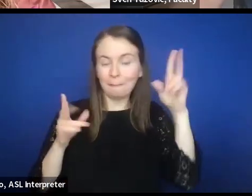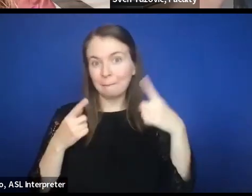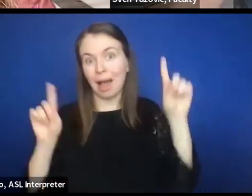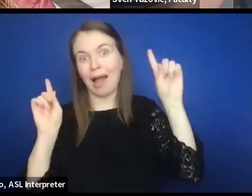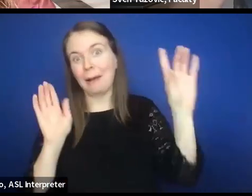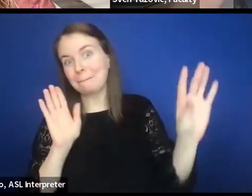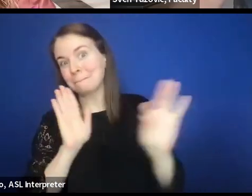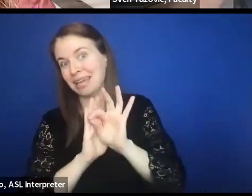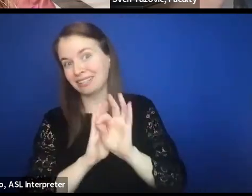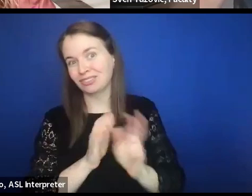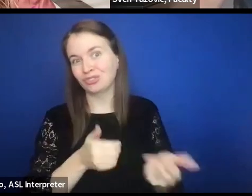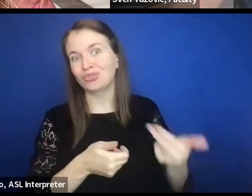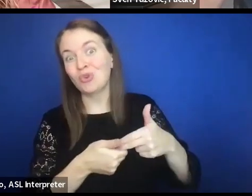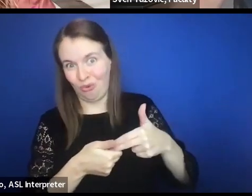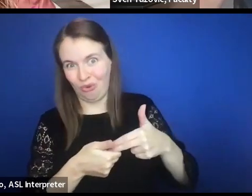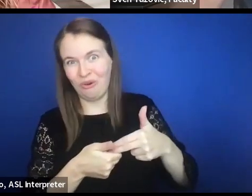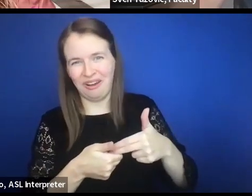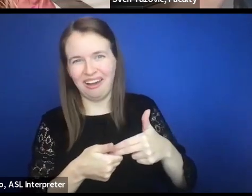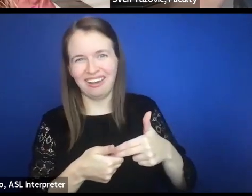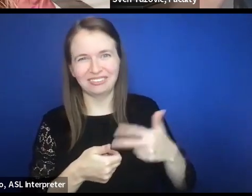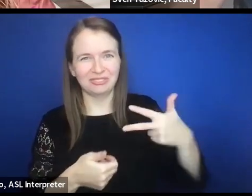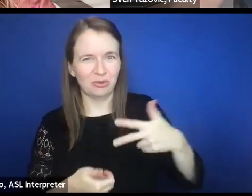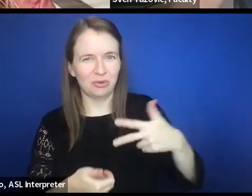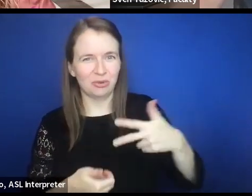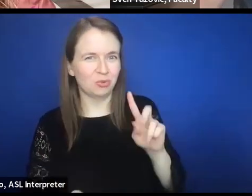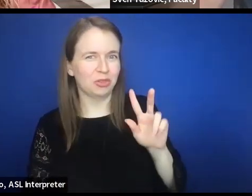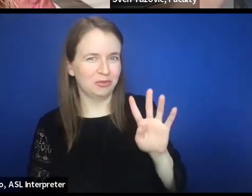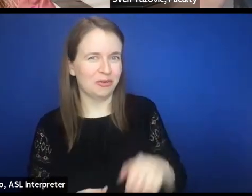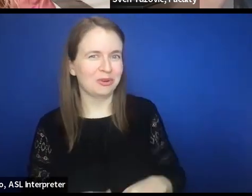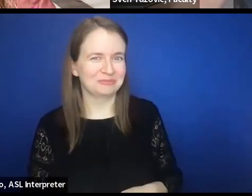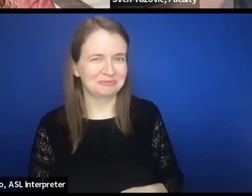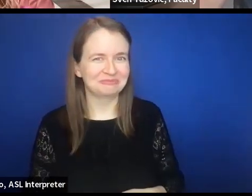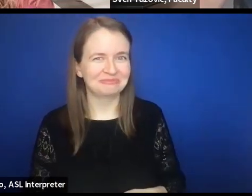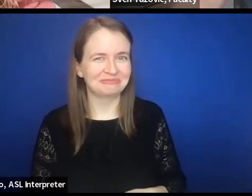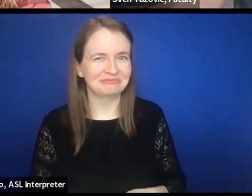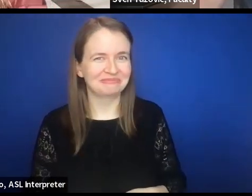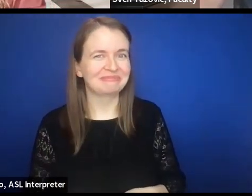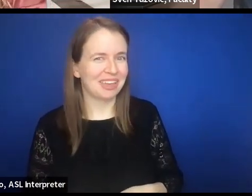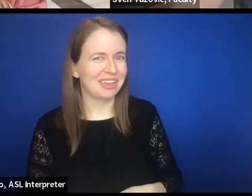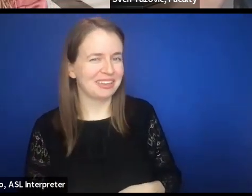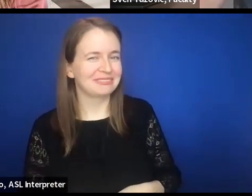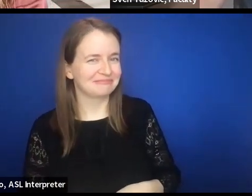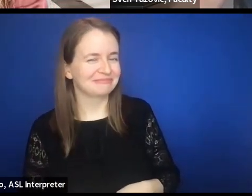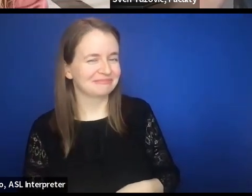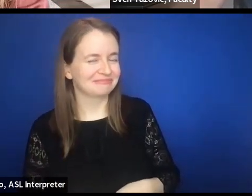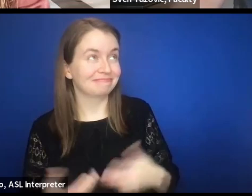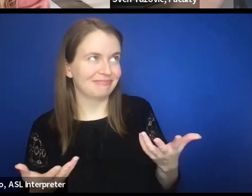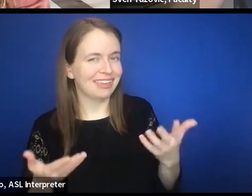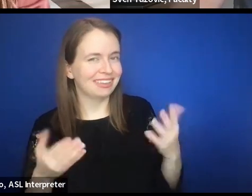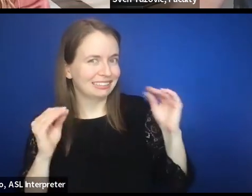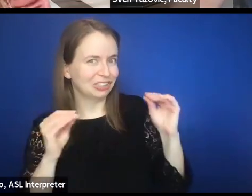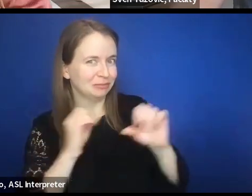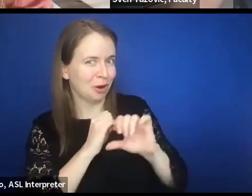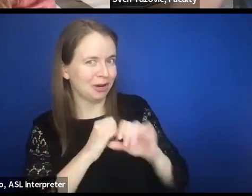be selected and to join SAS on Voyage 134. And Thank you. I should say, I teach